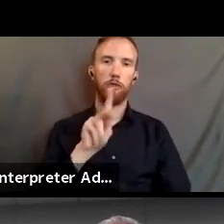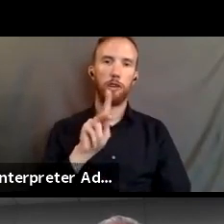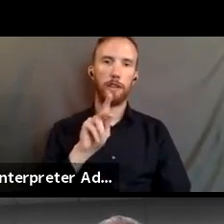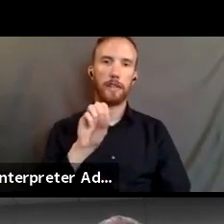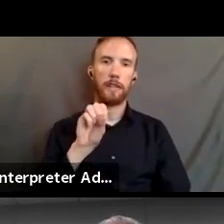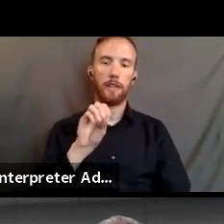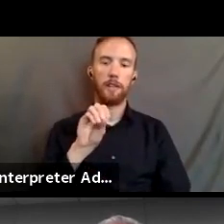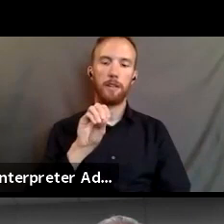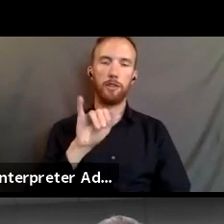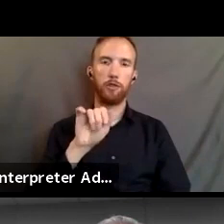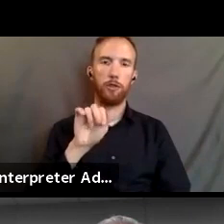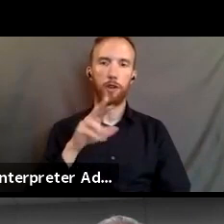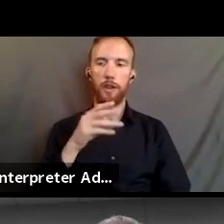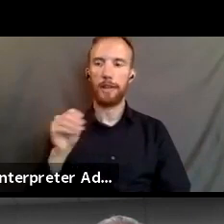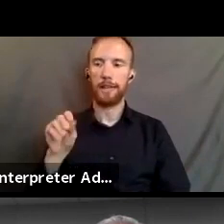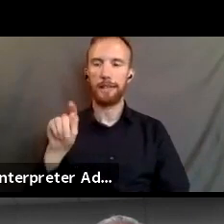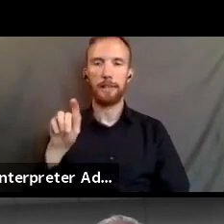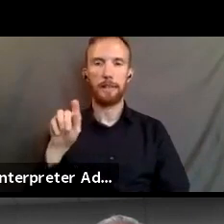taylor